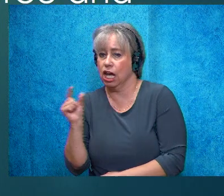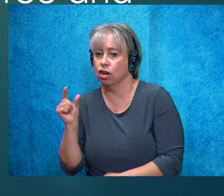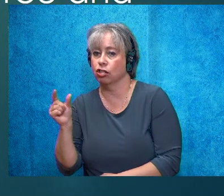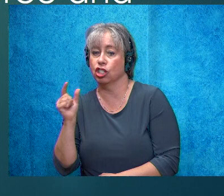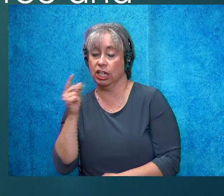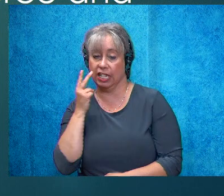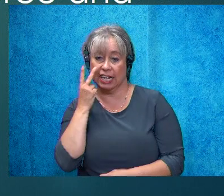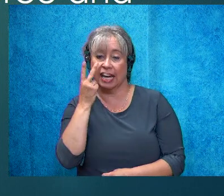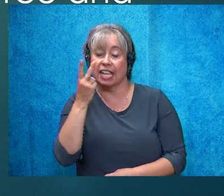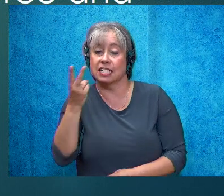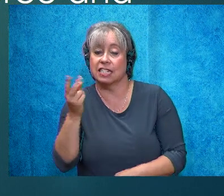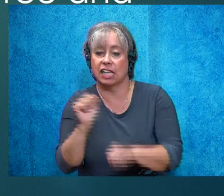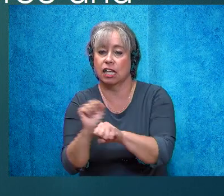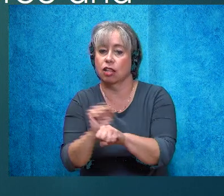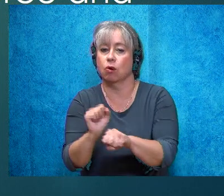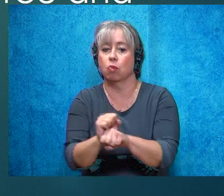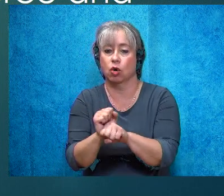that.